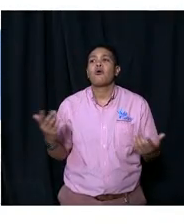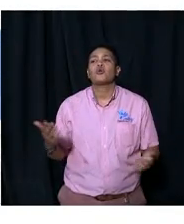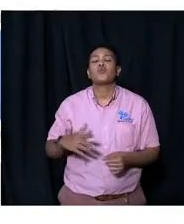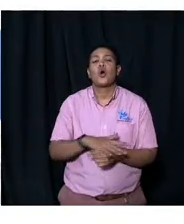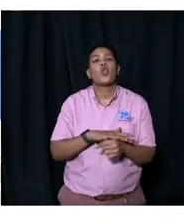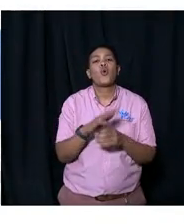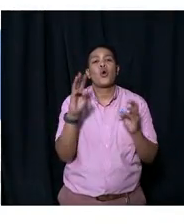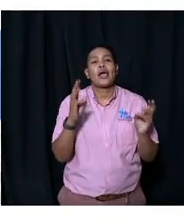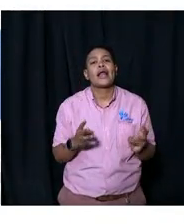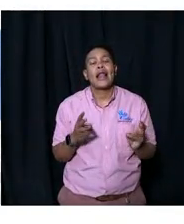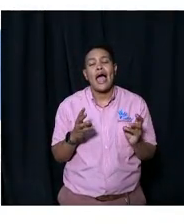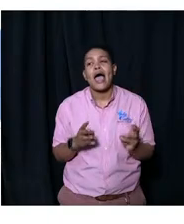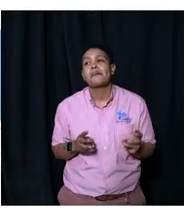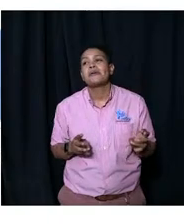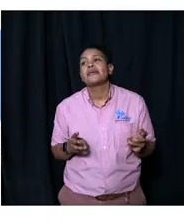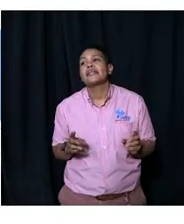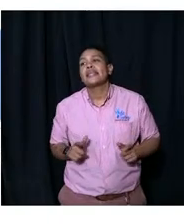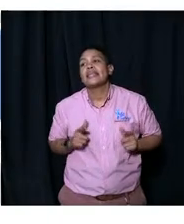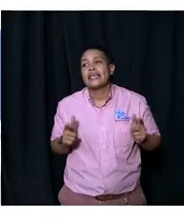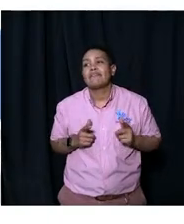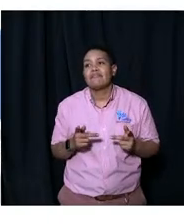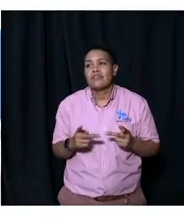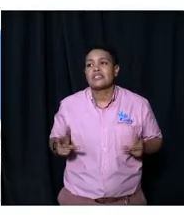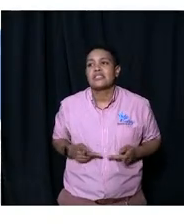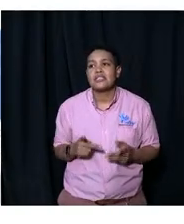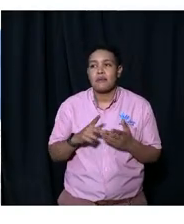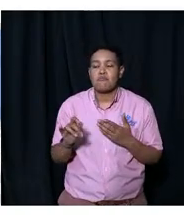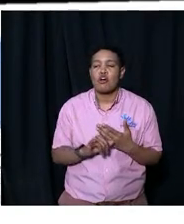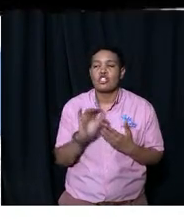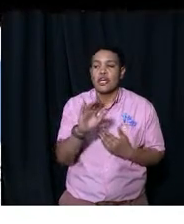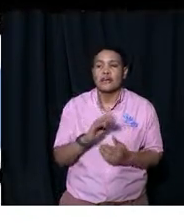Local Climate Adaptive Living Facility Project.